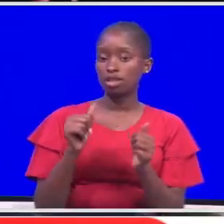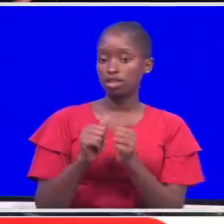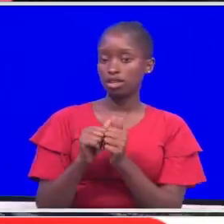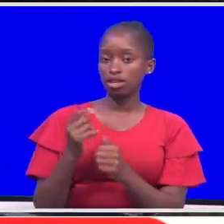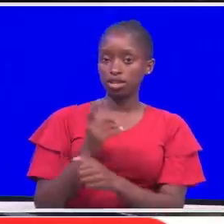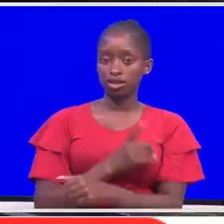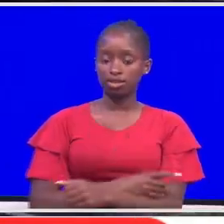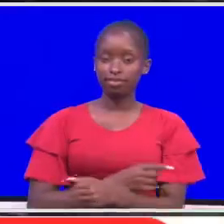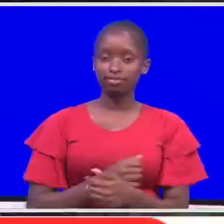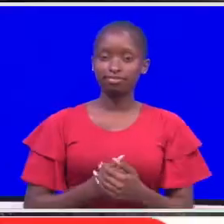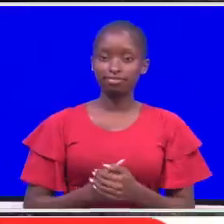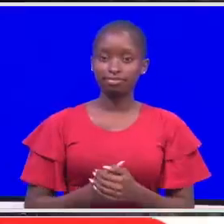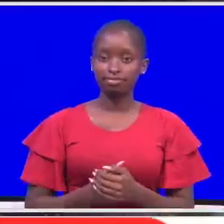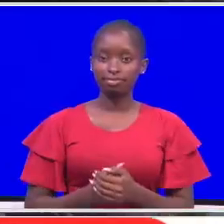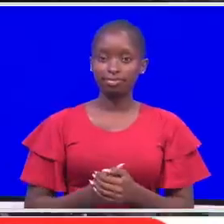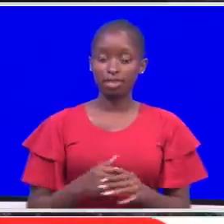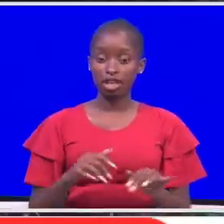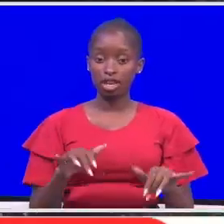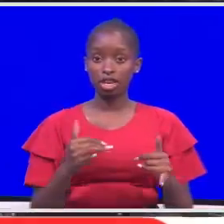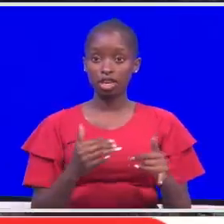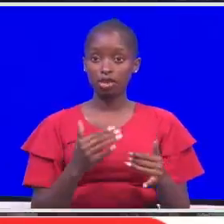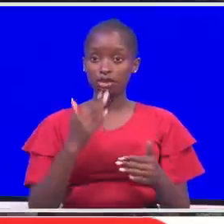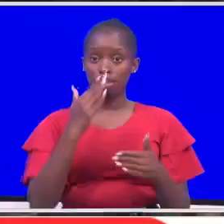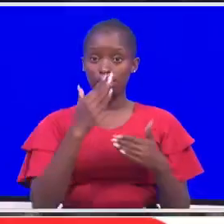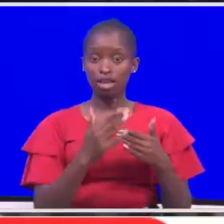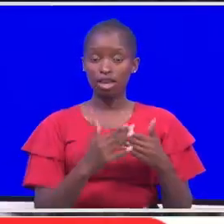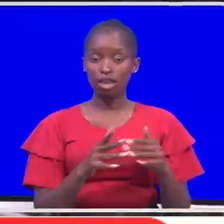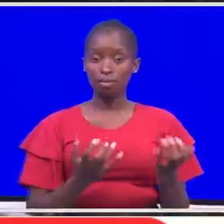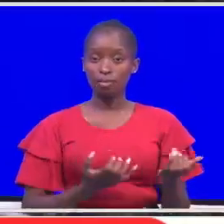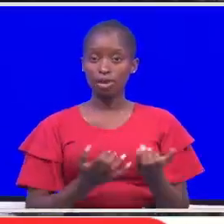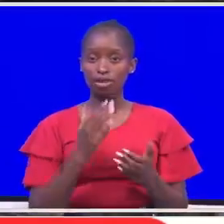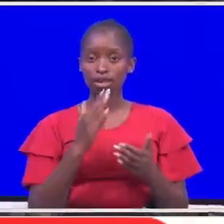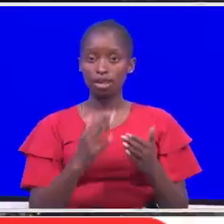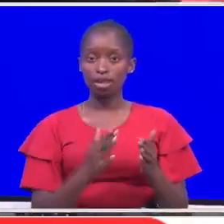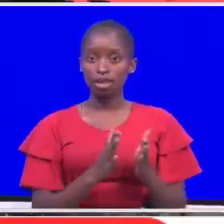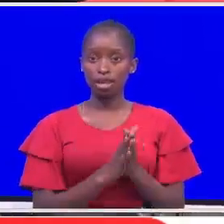News done, business done, sports done. What you're seeing there, of course, is